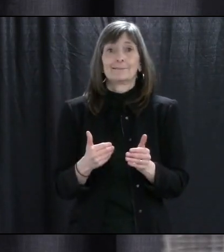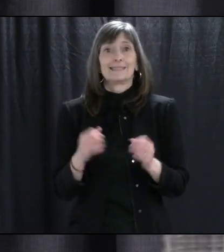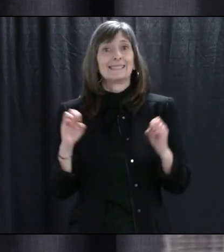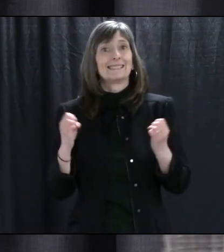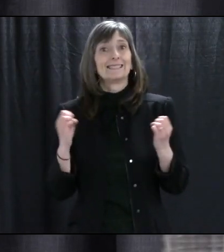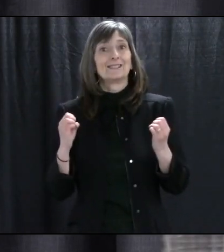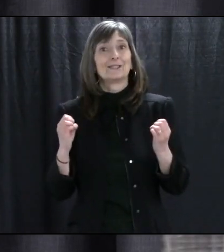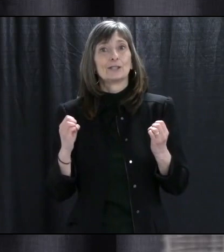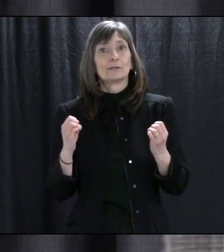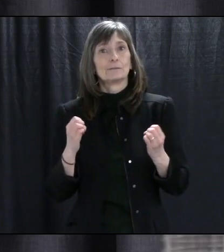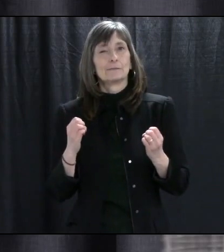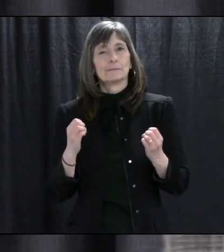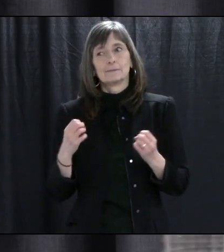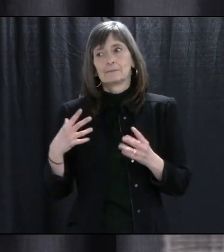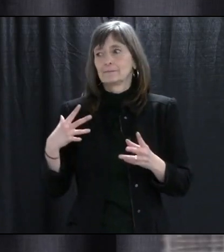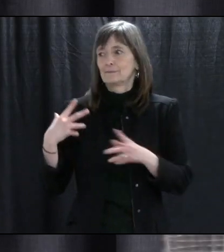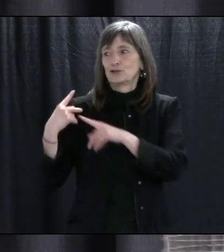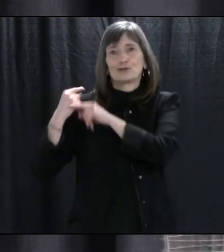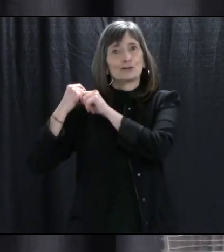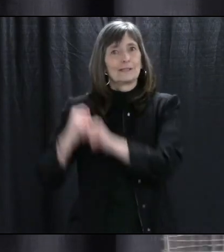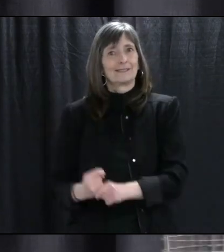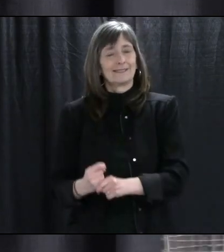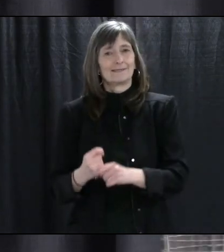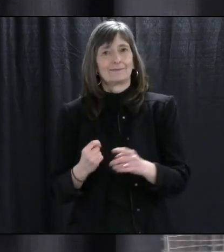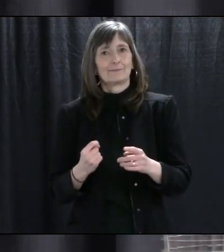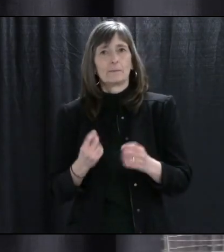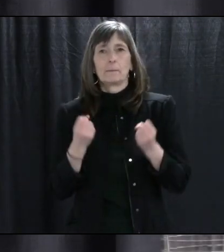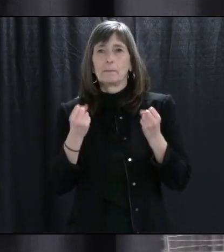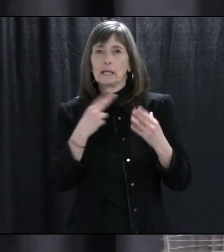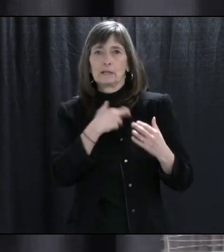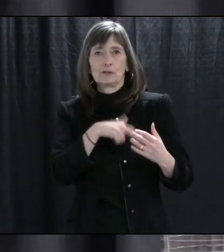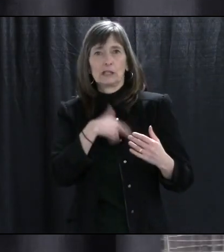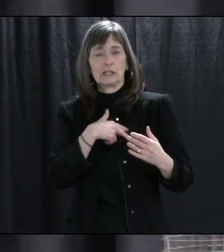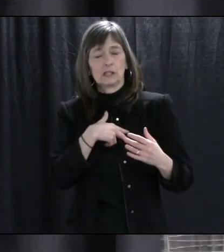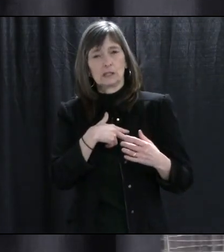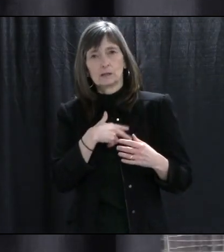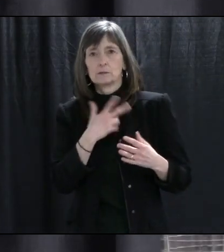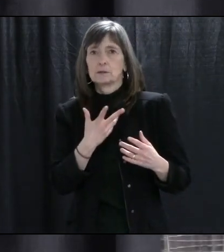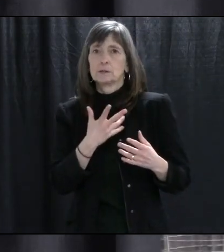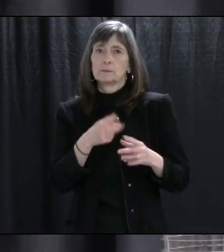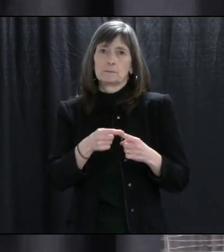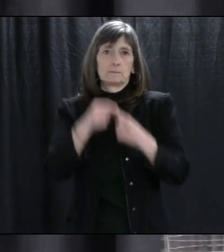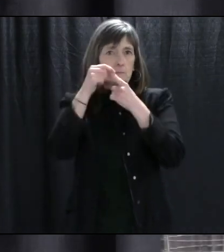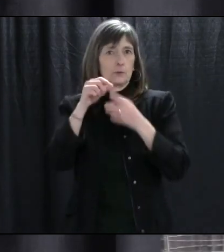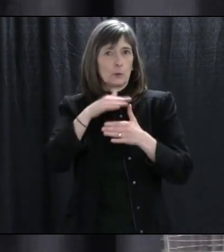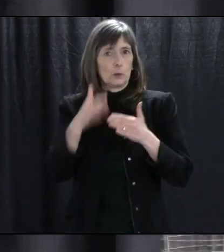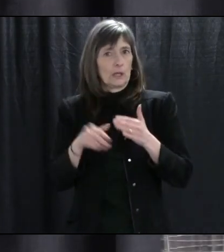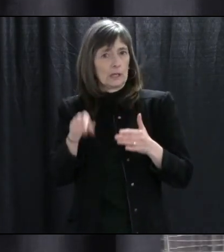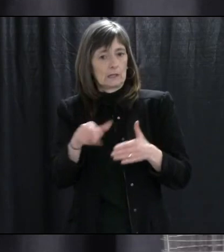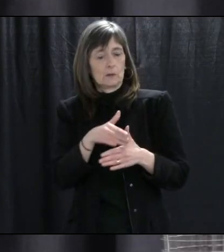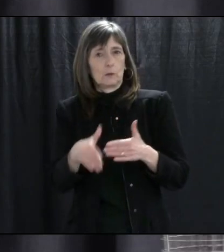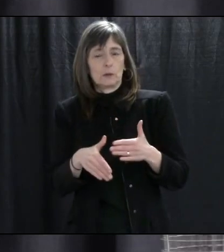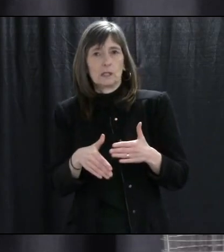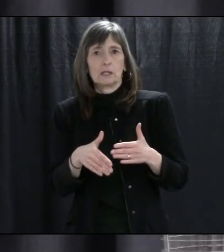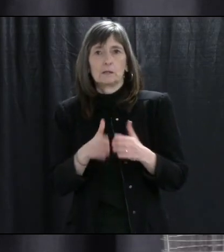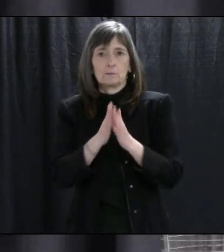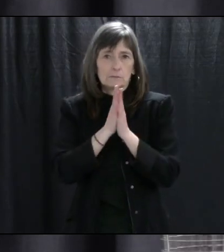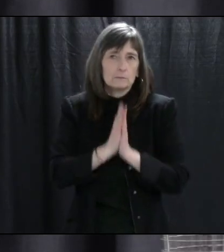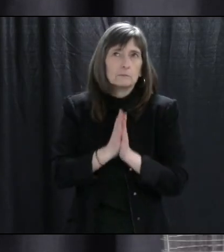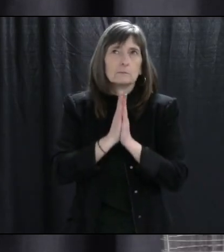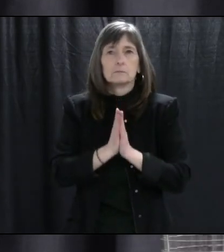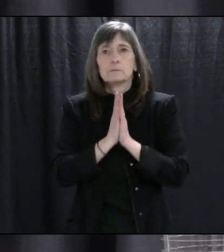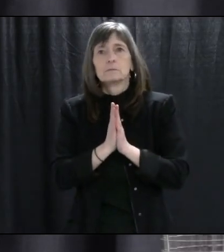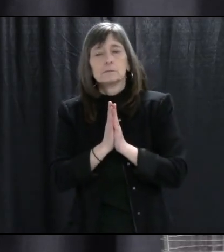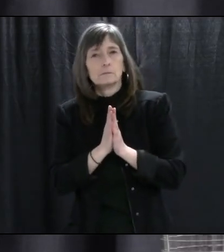many faiths, one of the holiest weekends of the year. It is for them a matter of great devotion.